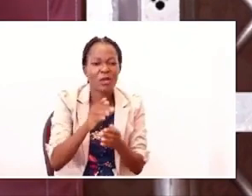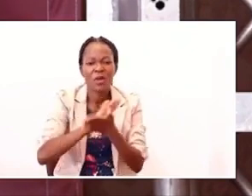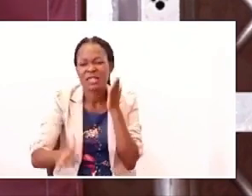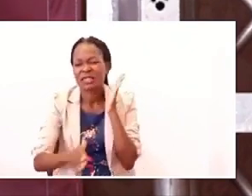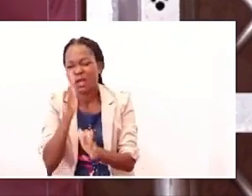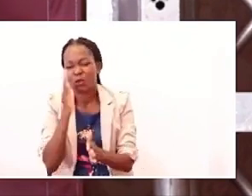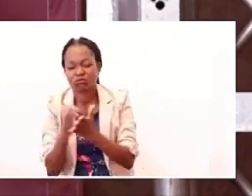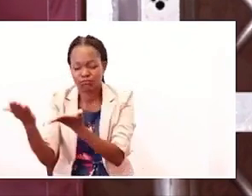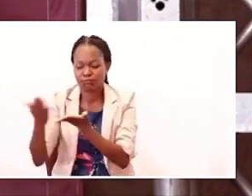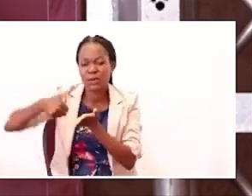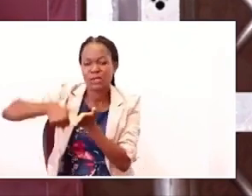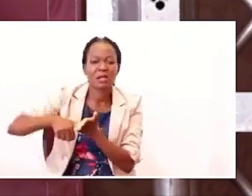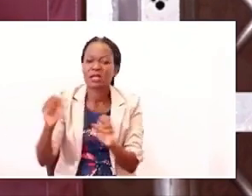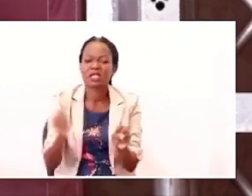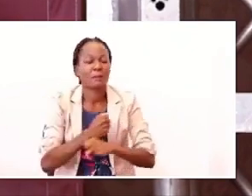debt.